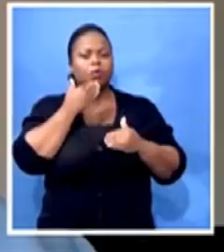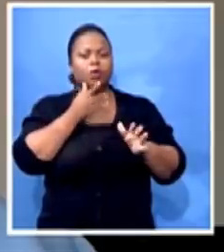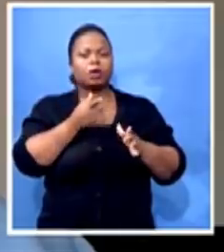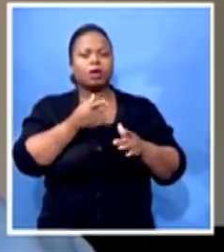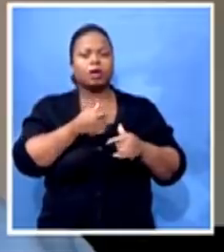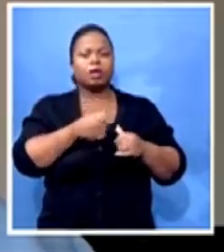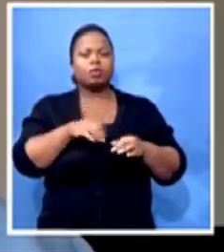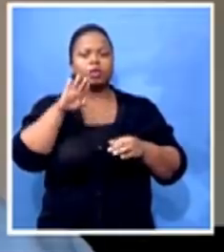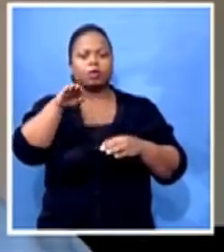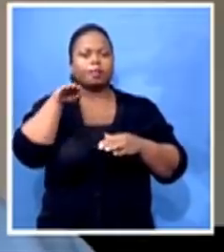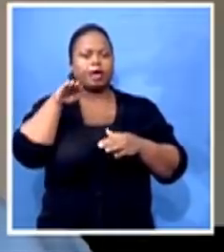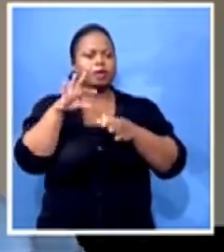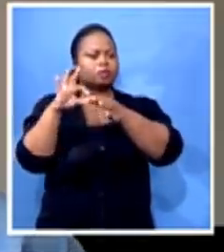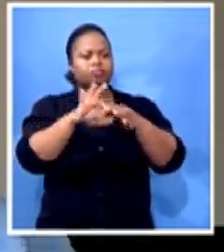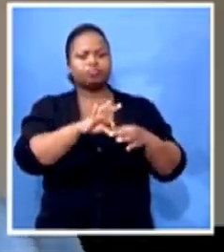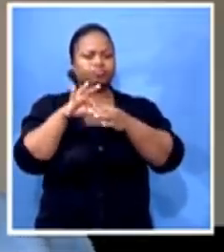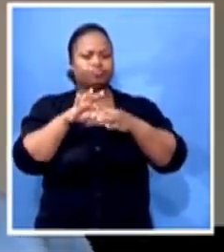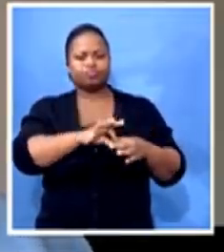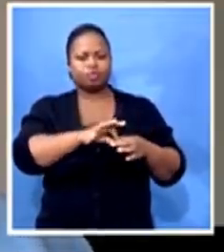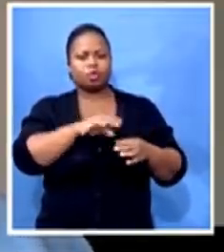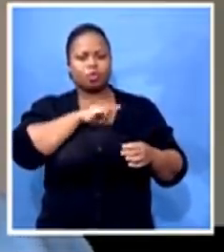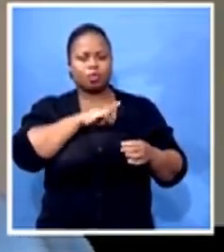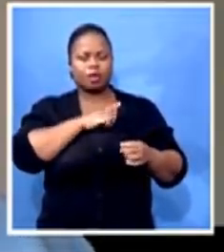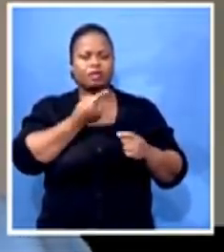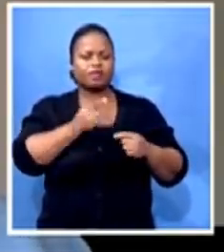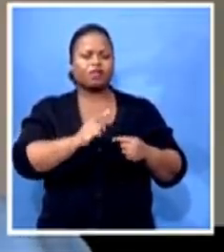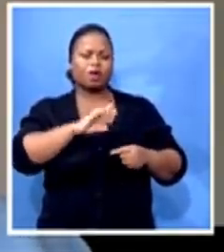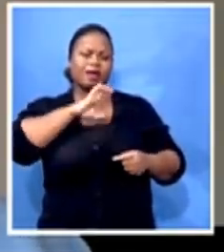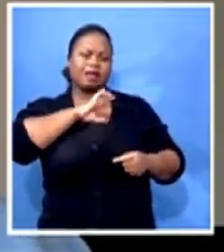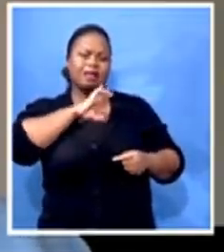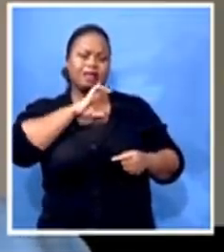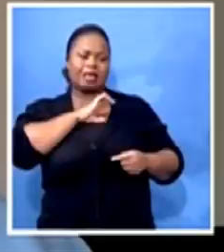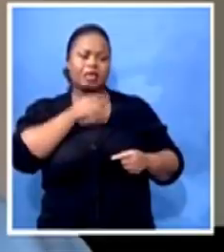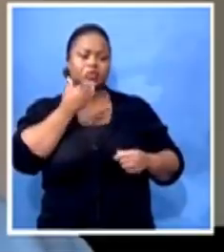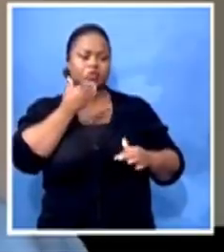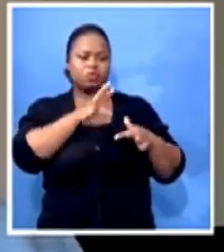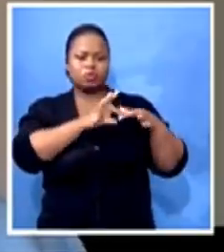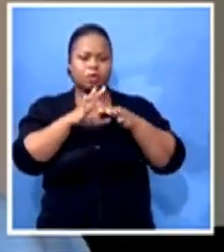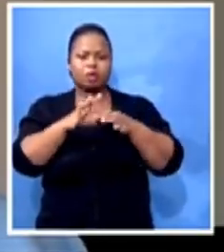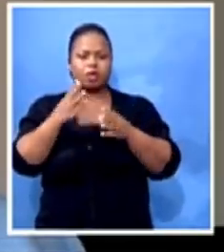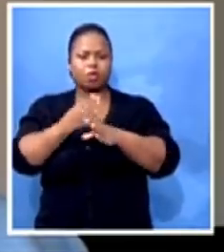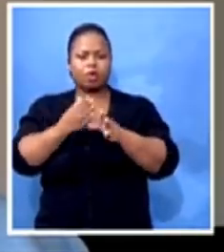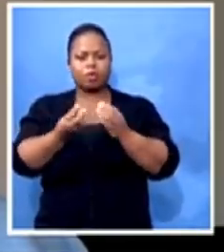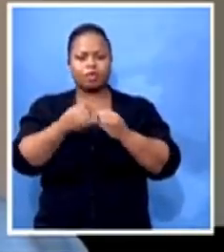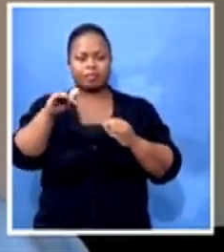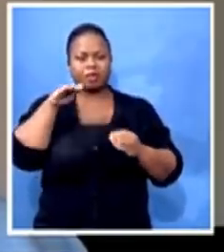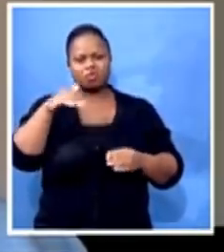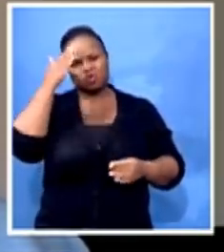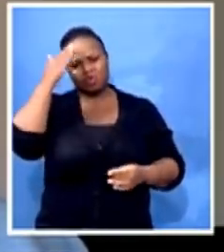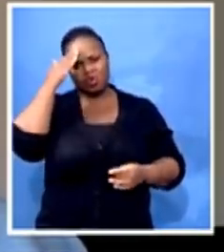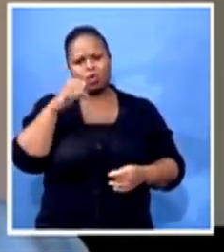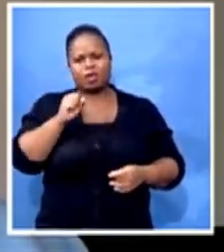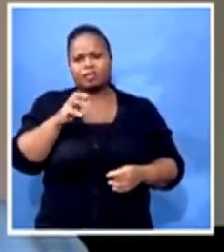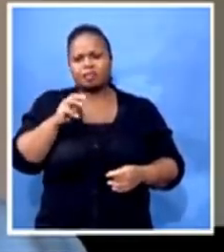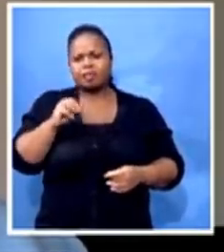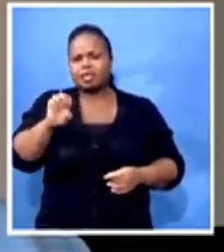for the current clients of banks. And we do know that a lot of SMMEs and a lot of black business don't have